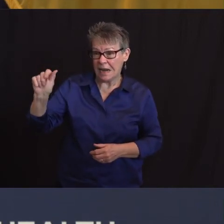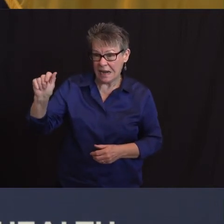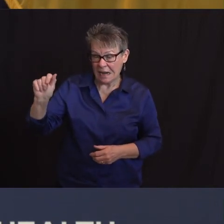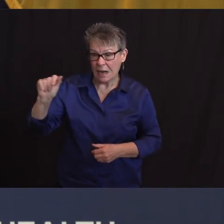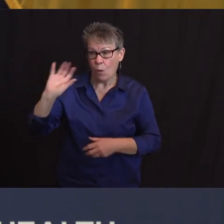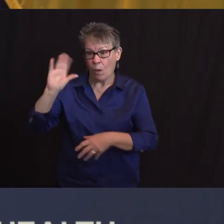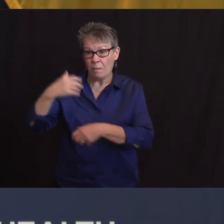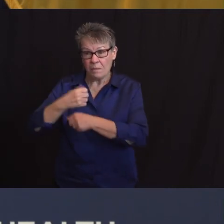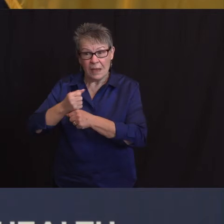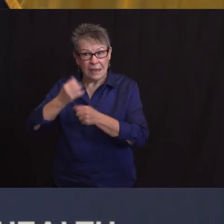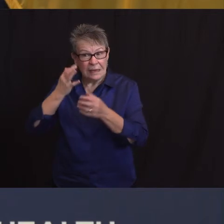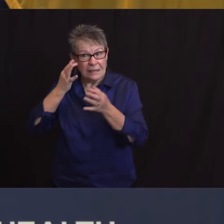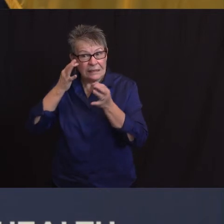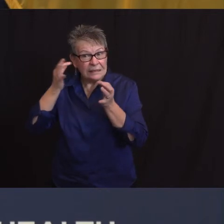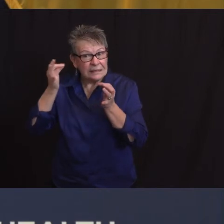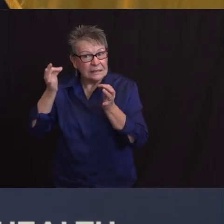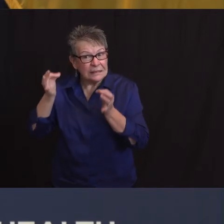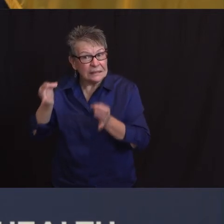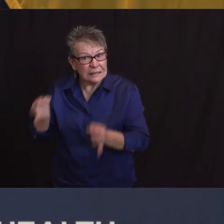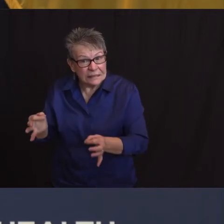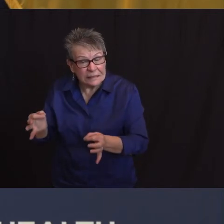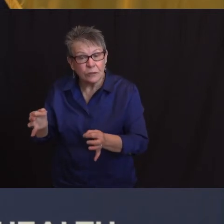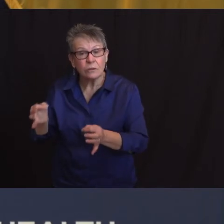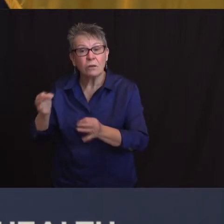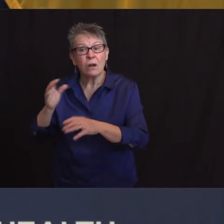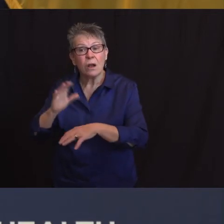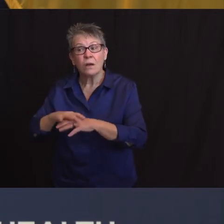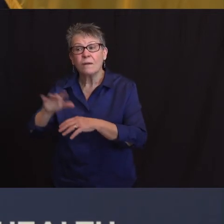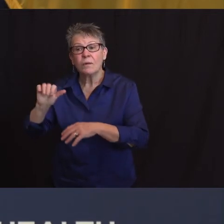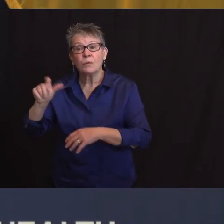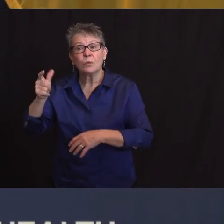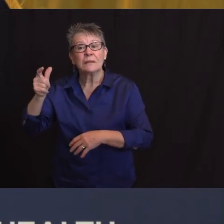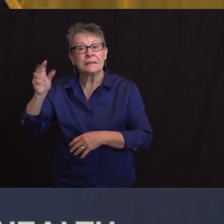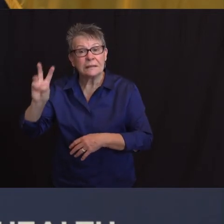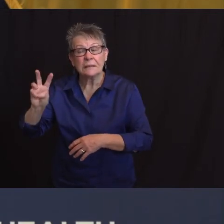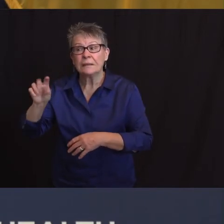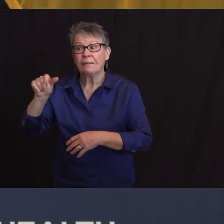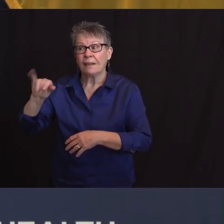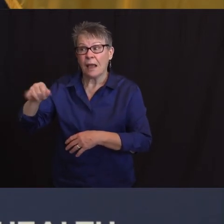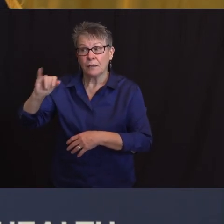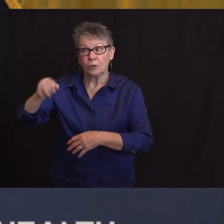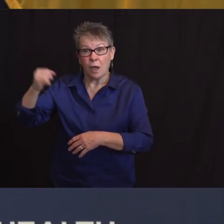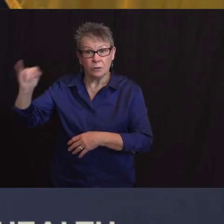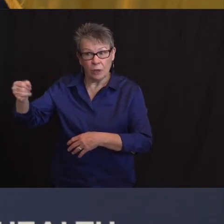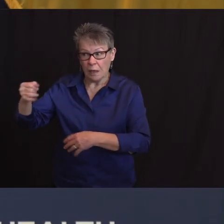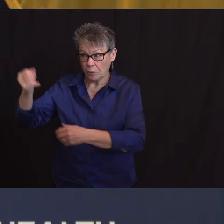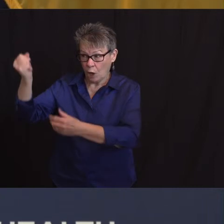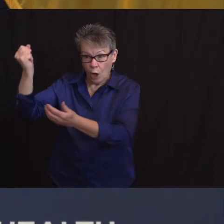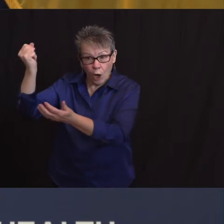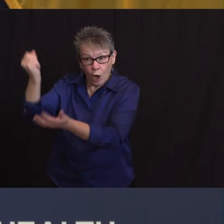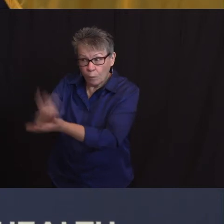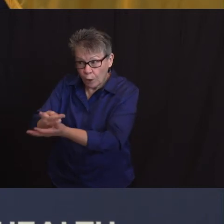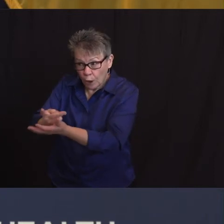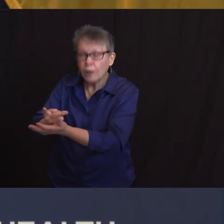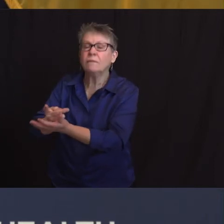does get the EUA, how long will it take for Johnson & Johnson doses to become available at New Jersey's vaccine